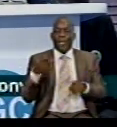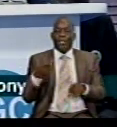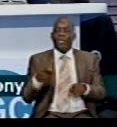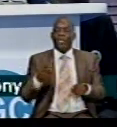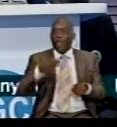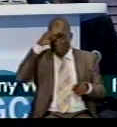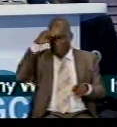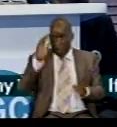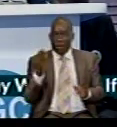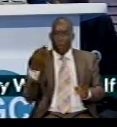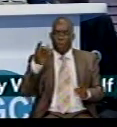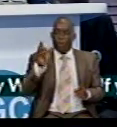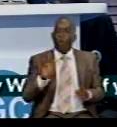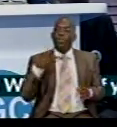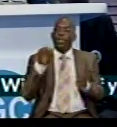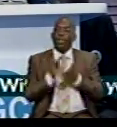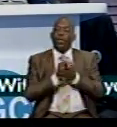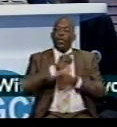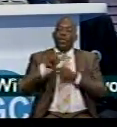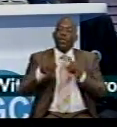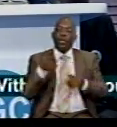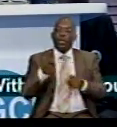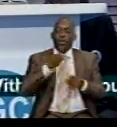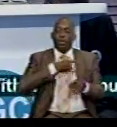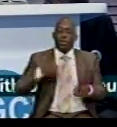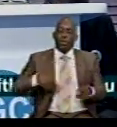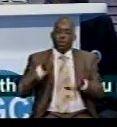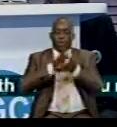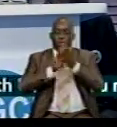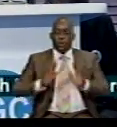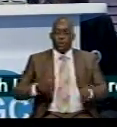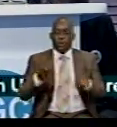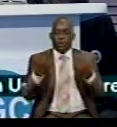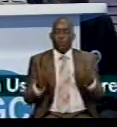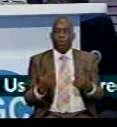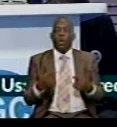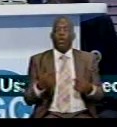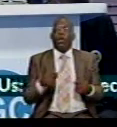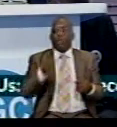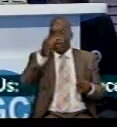his trouble, they pack and go. They are gone.